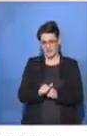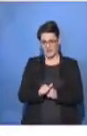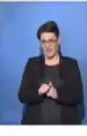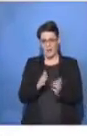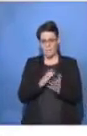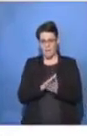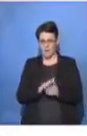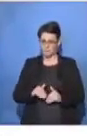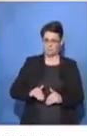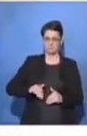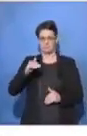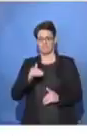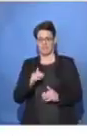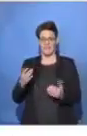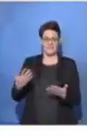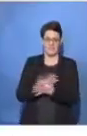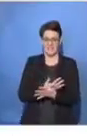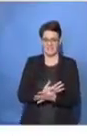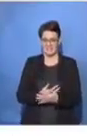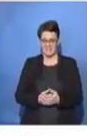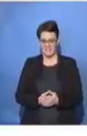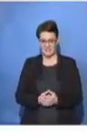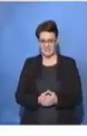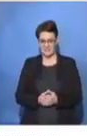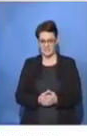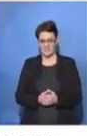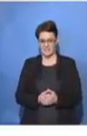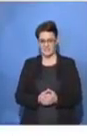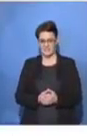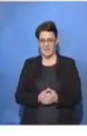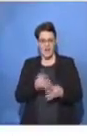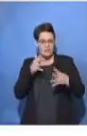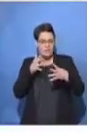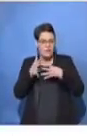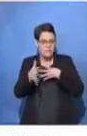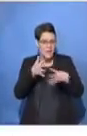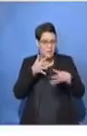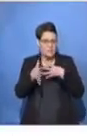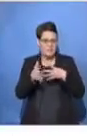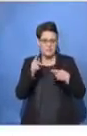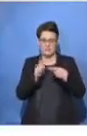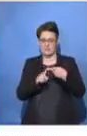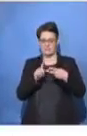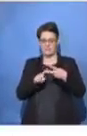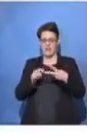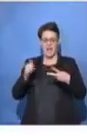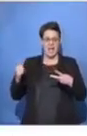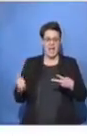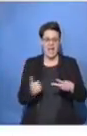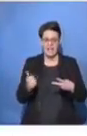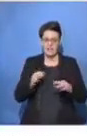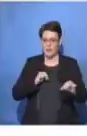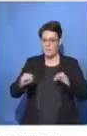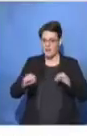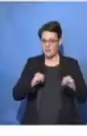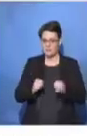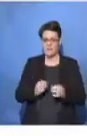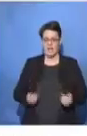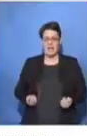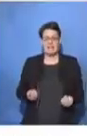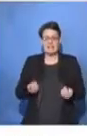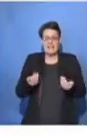age fast. The level of transparency, excellence in management and